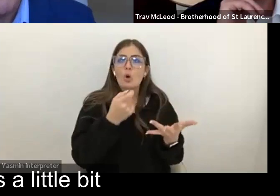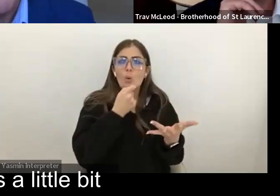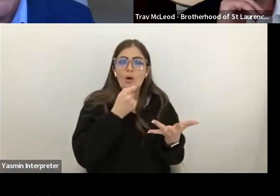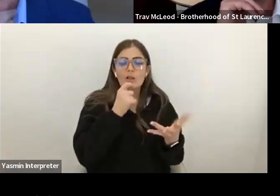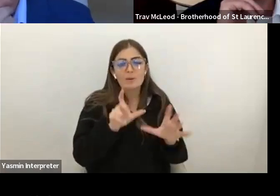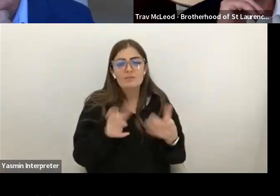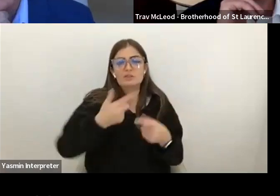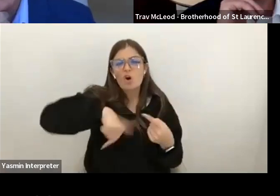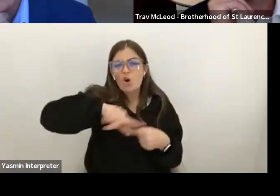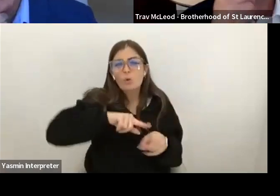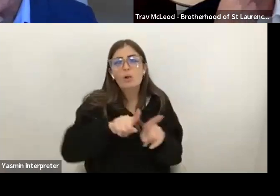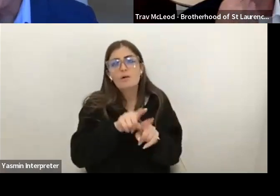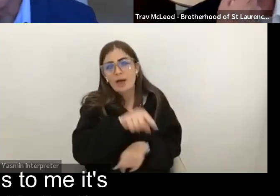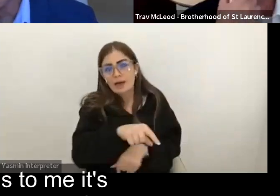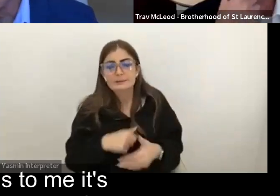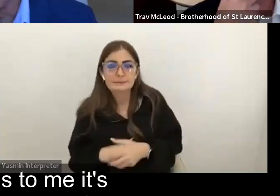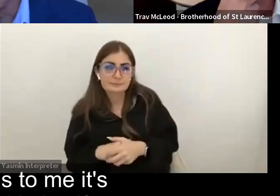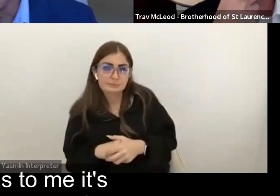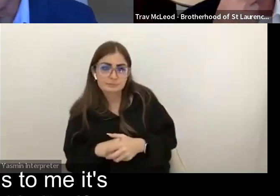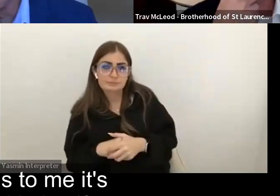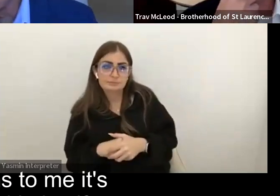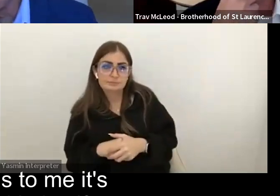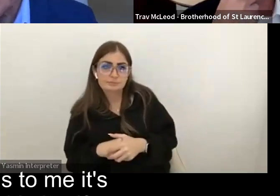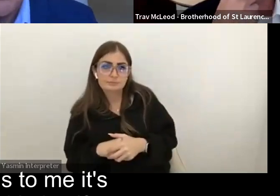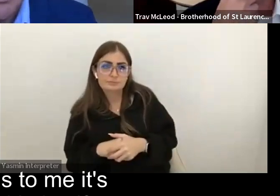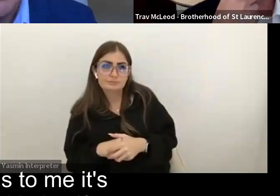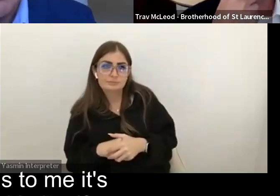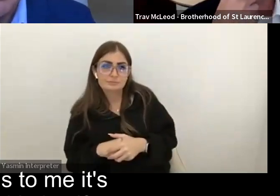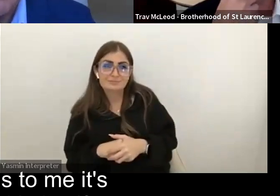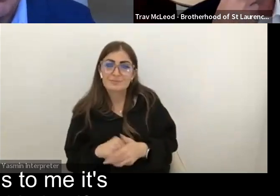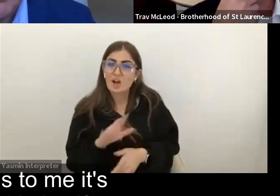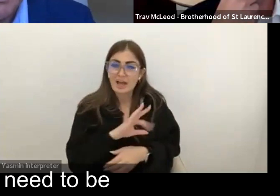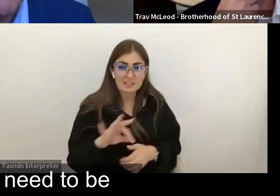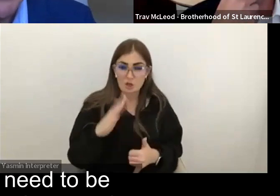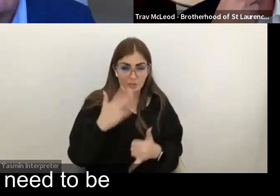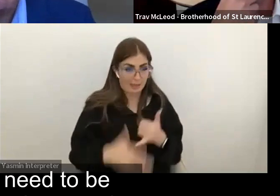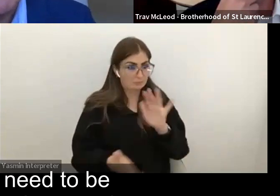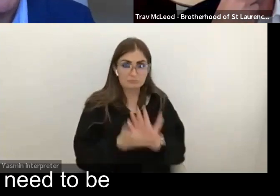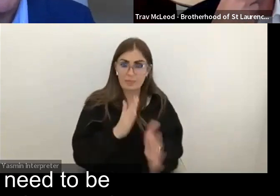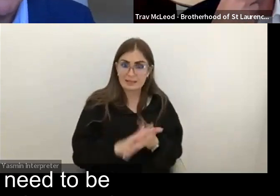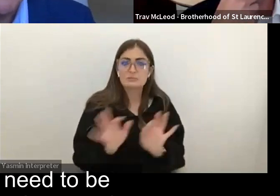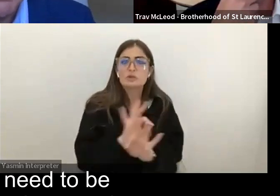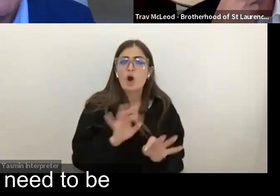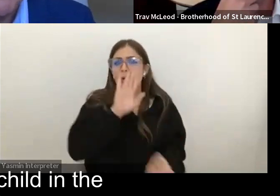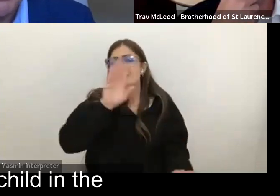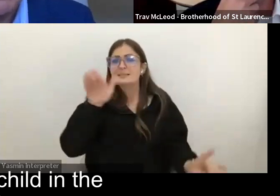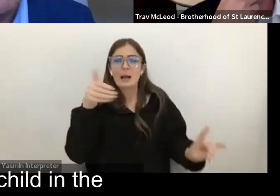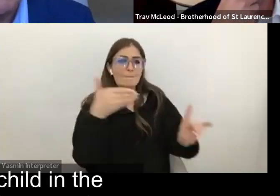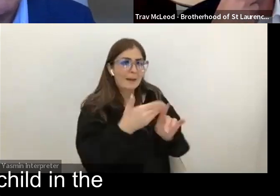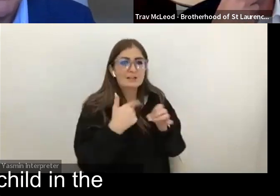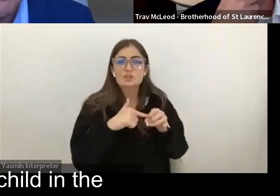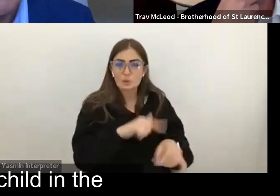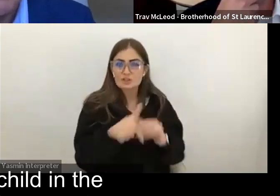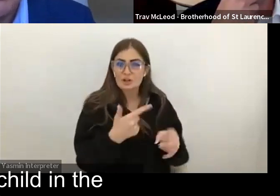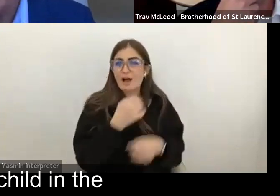circle here about these things. But it's not, it seems to me it's not an end in itself. We always need to be coming back to the question about the